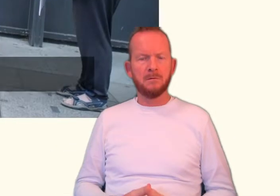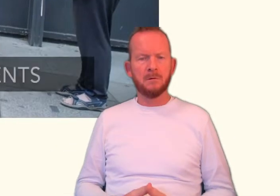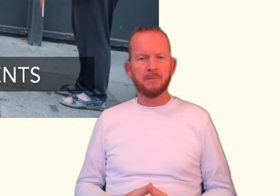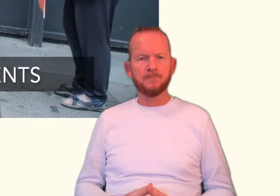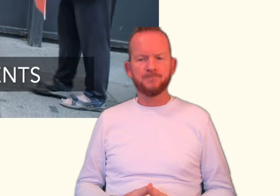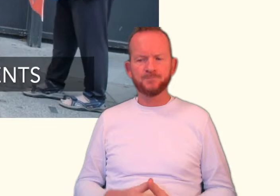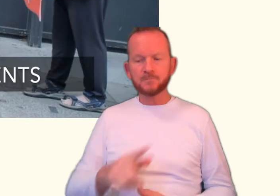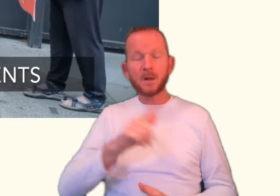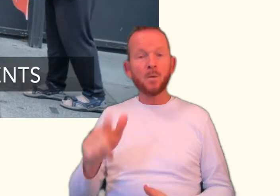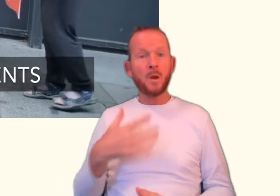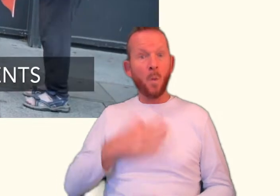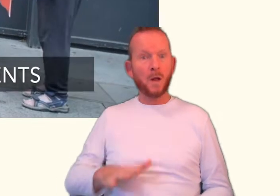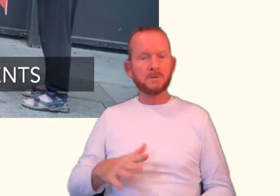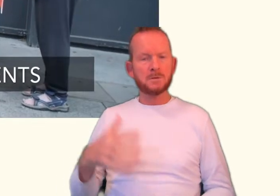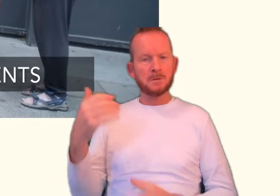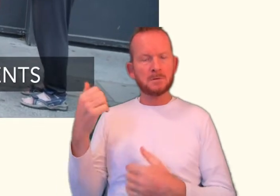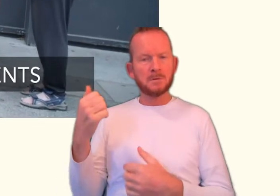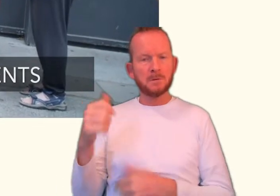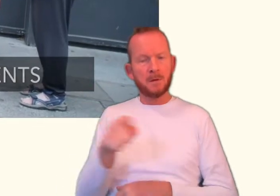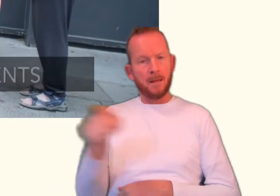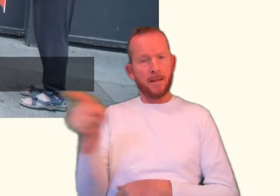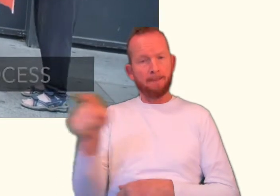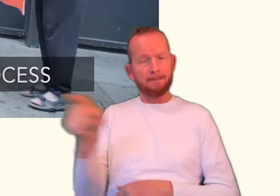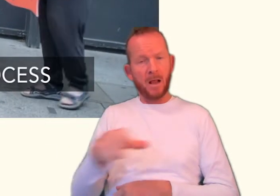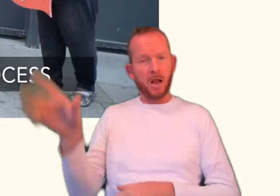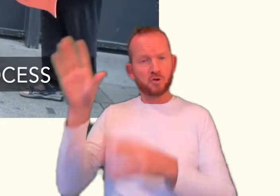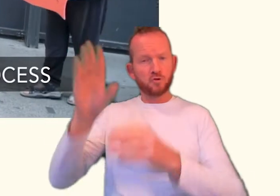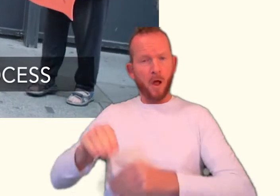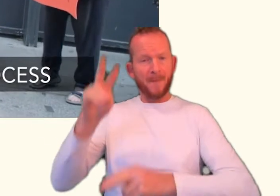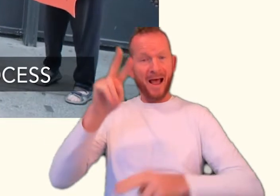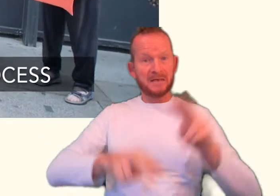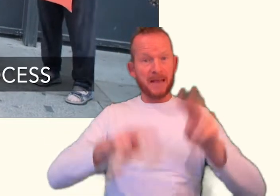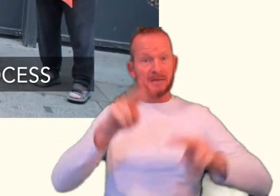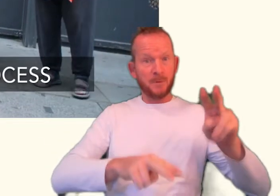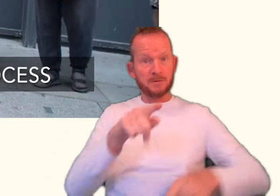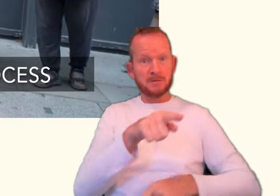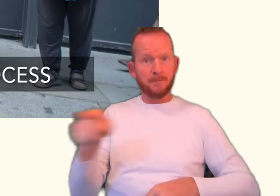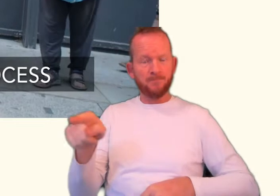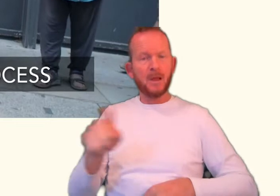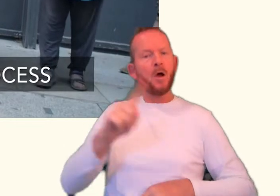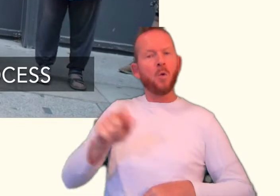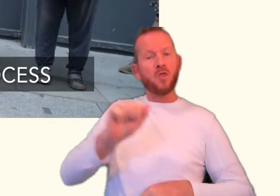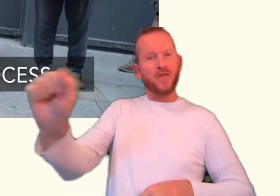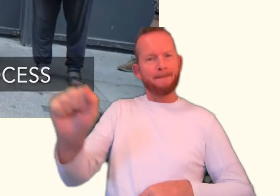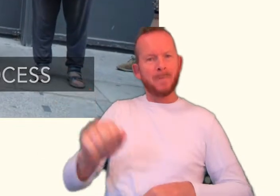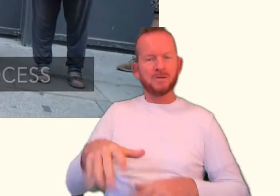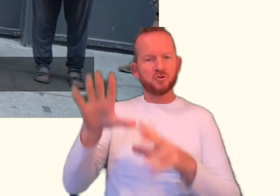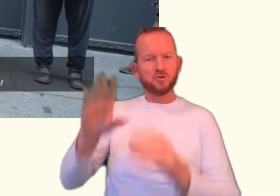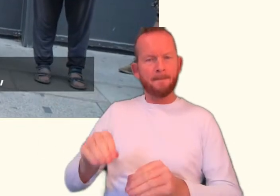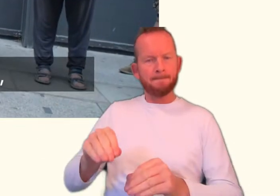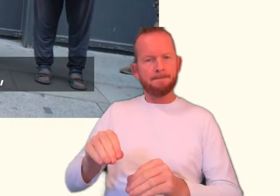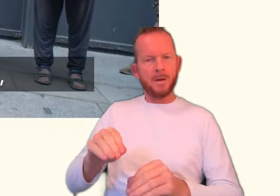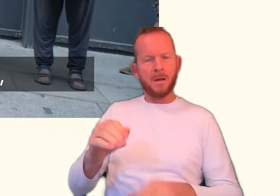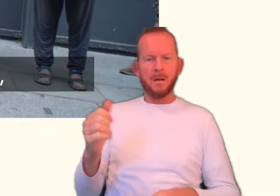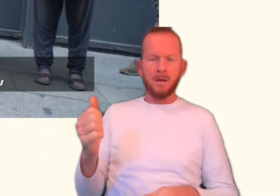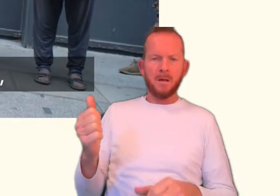We want them to stop these assessments. We want them to stop making the